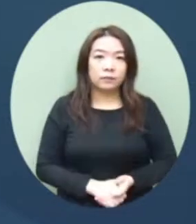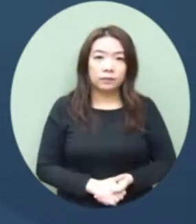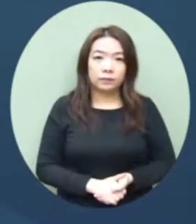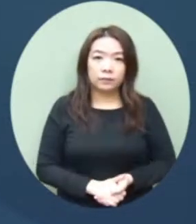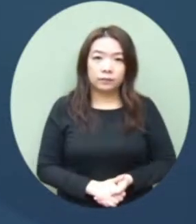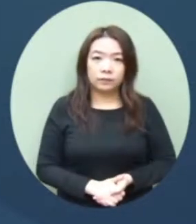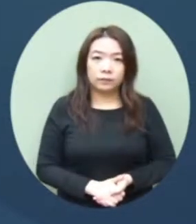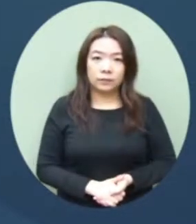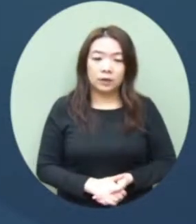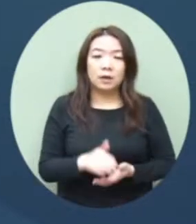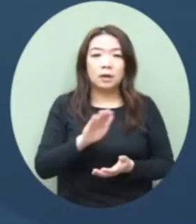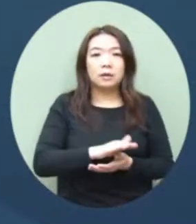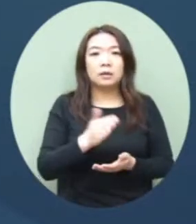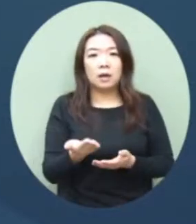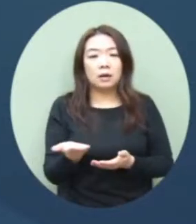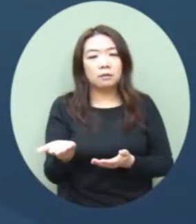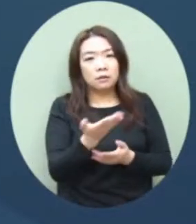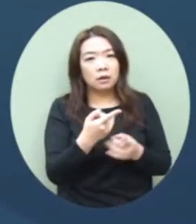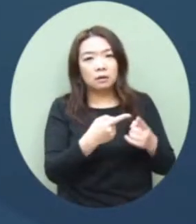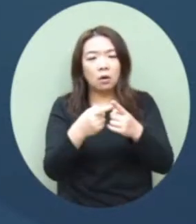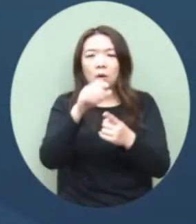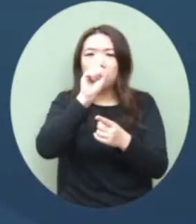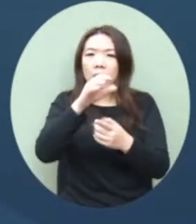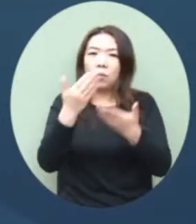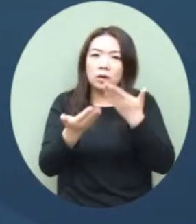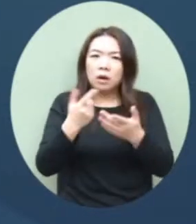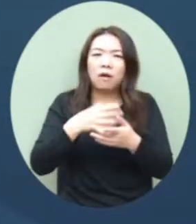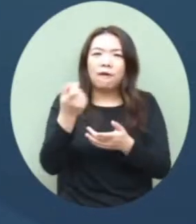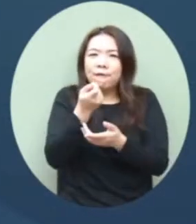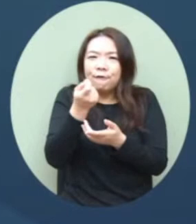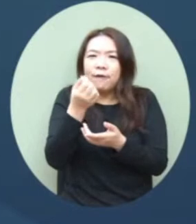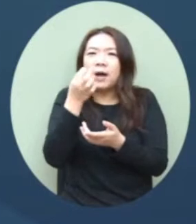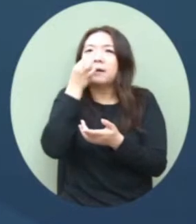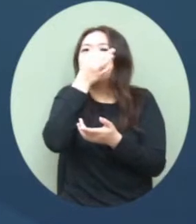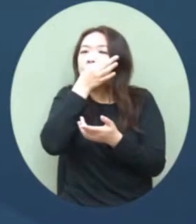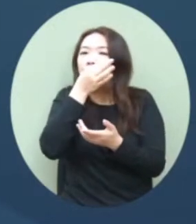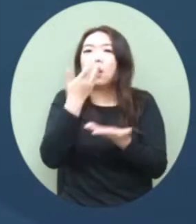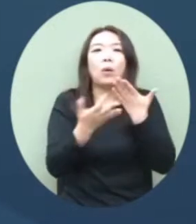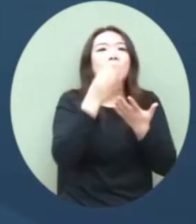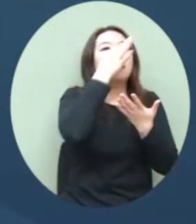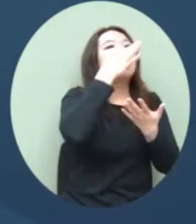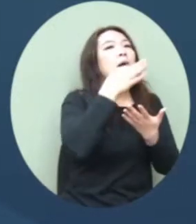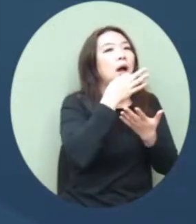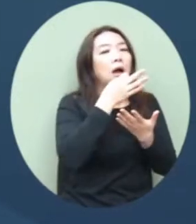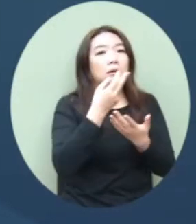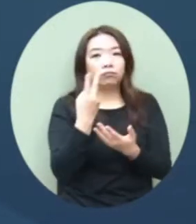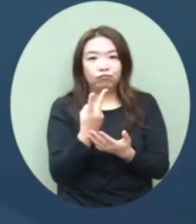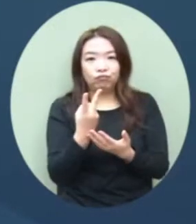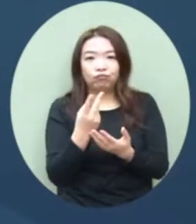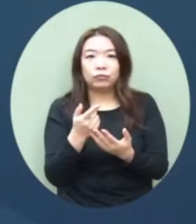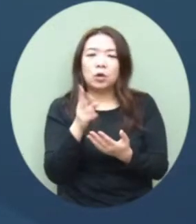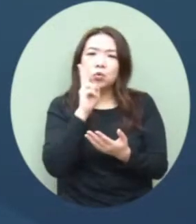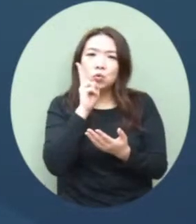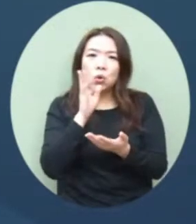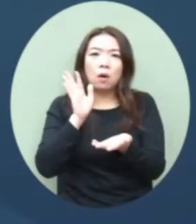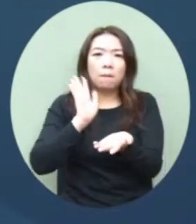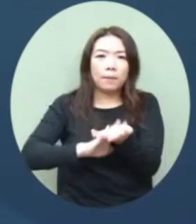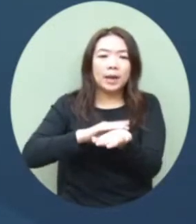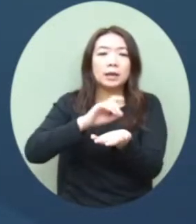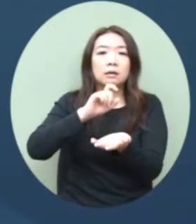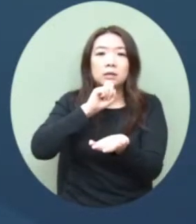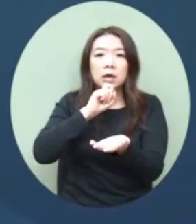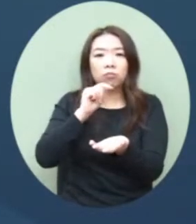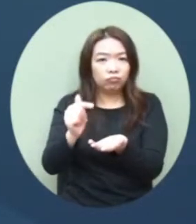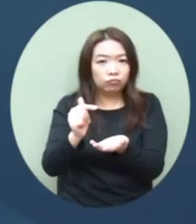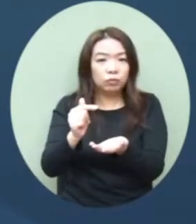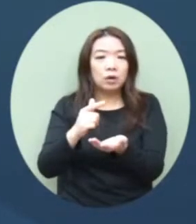our plan to handle rapid test kits. But of course, you may ask whether we're talking about PCR test or rapid